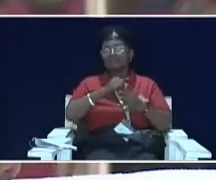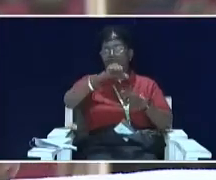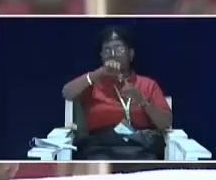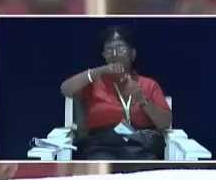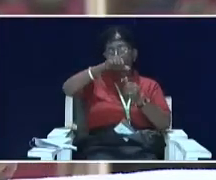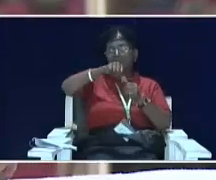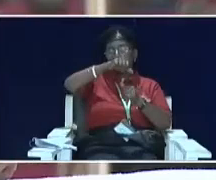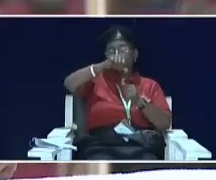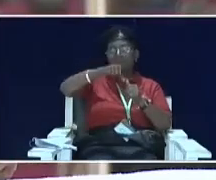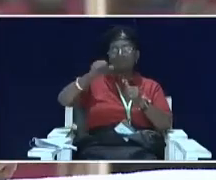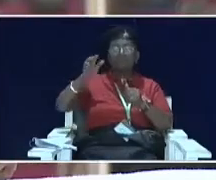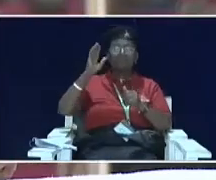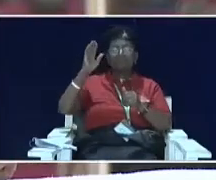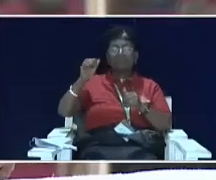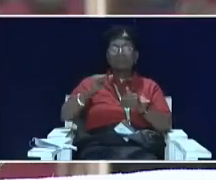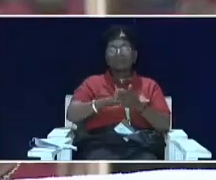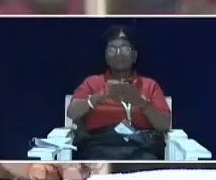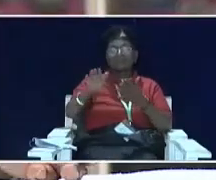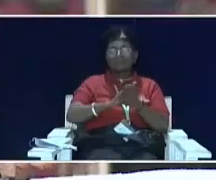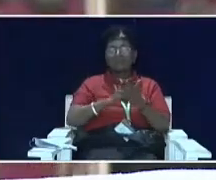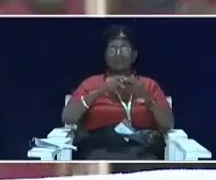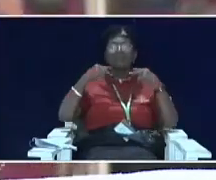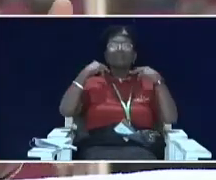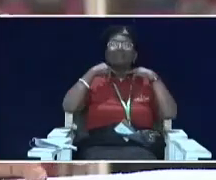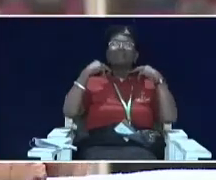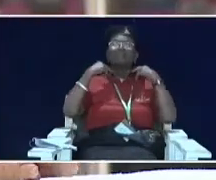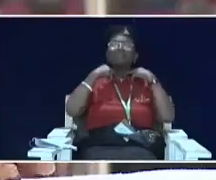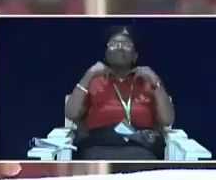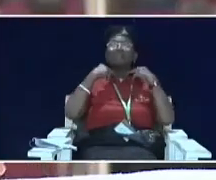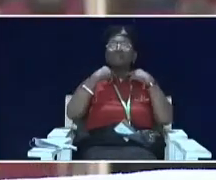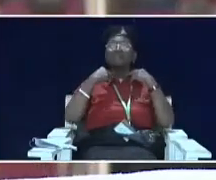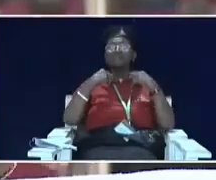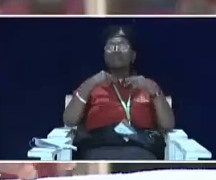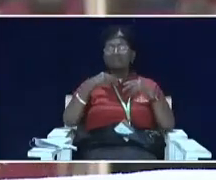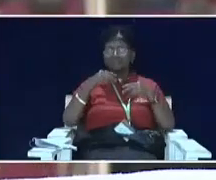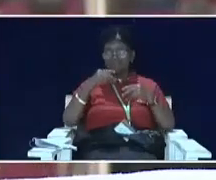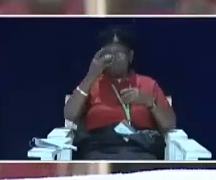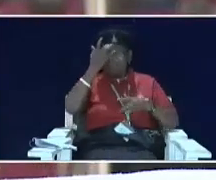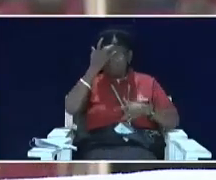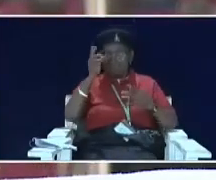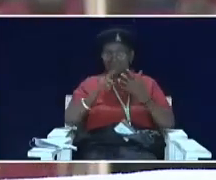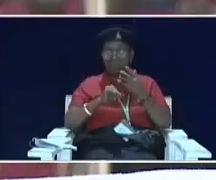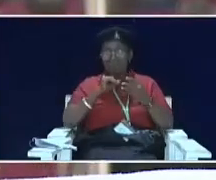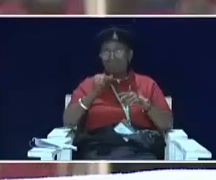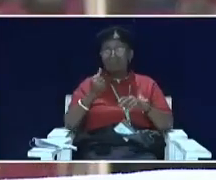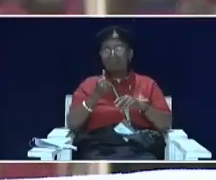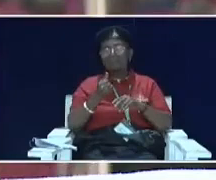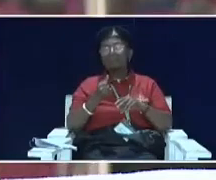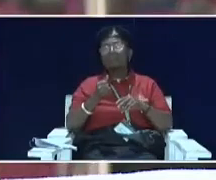Sickness is a yoke. Disease of any type is a yoke.